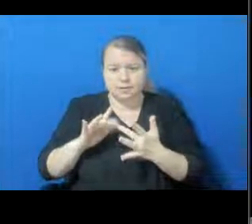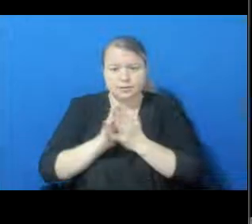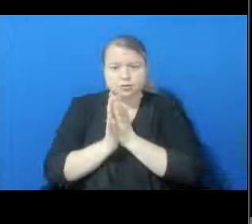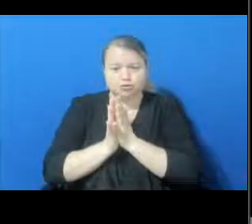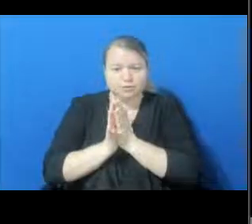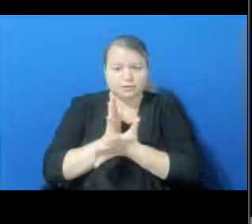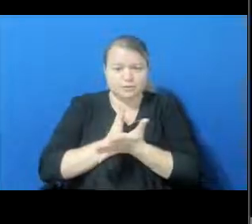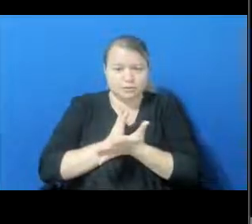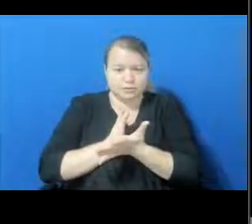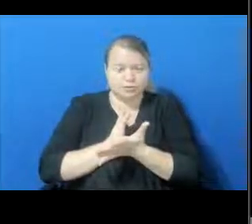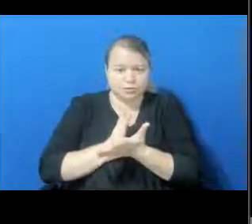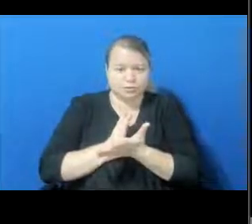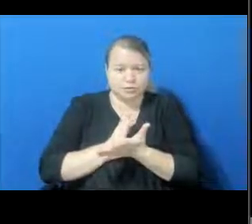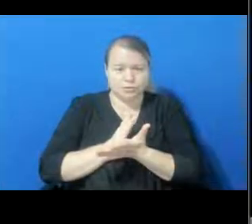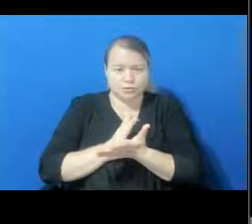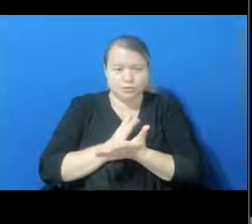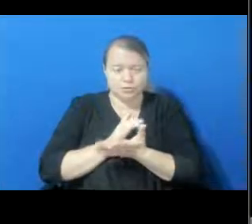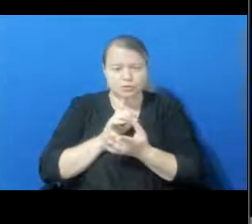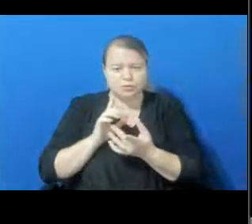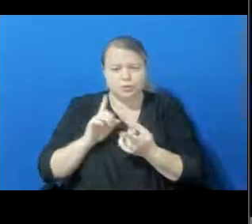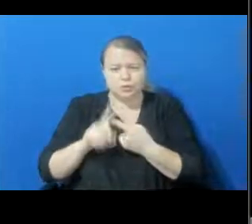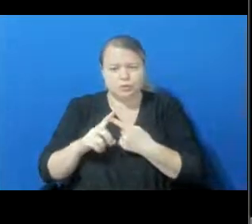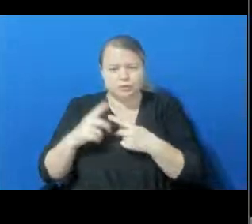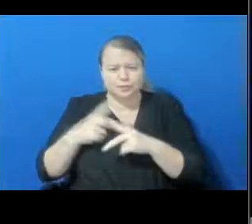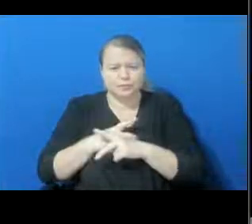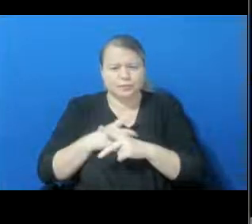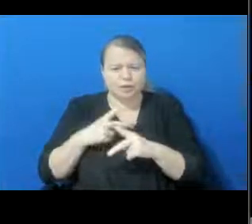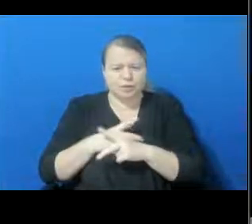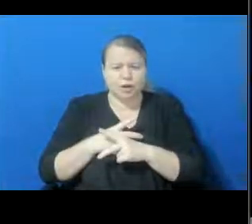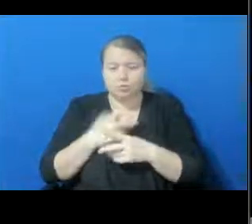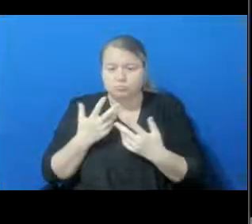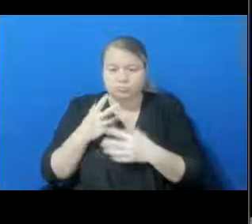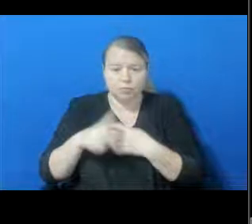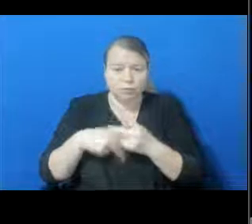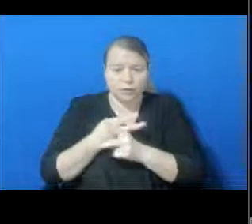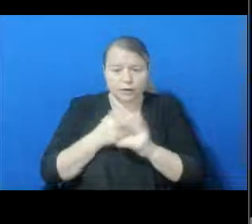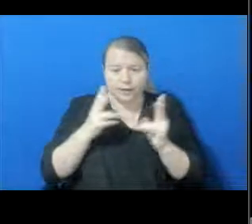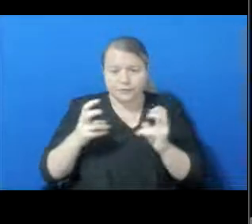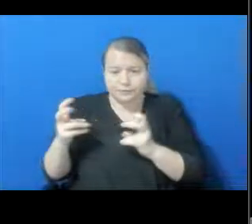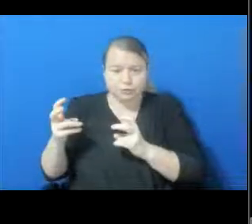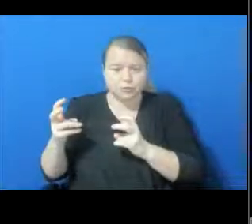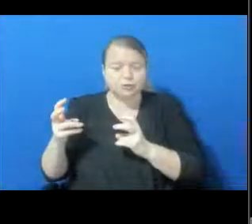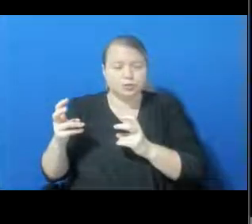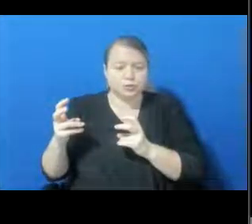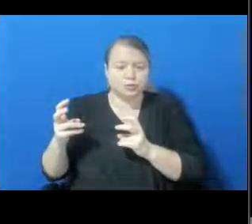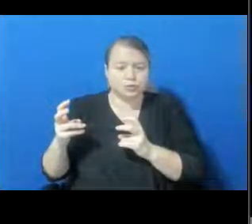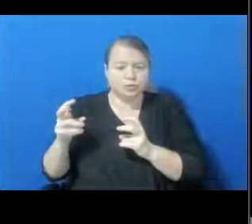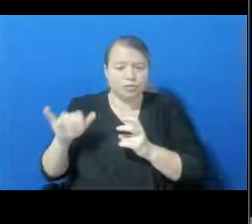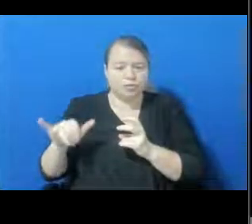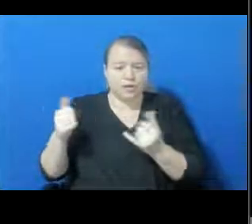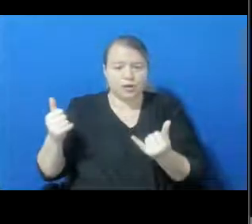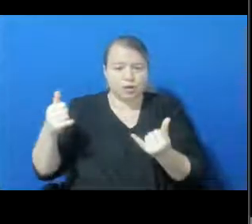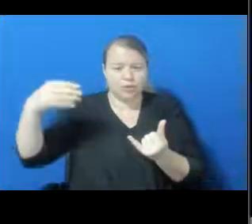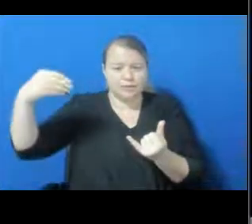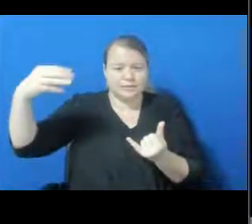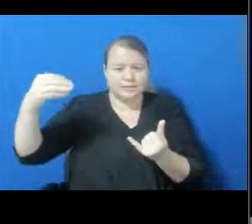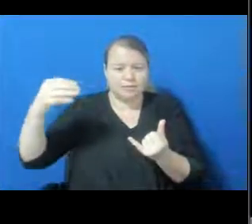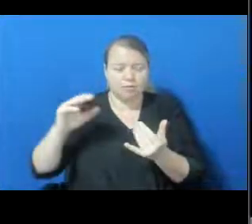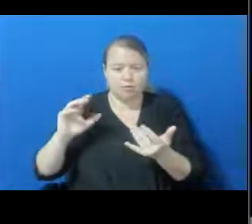section to figure out, what kind of issues that's current signal configuration